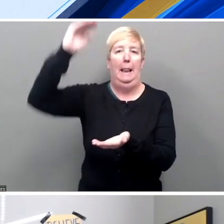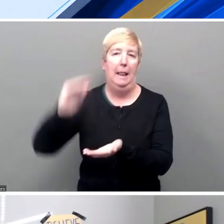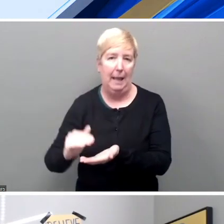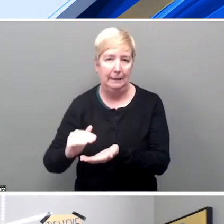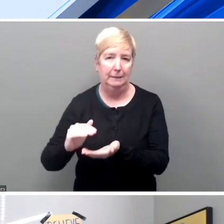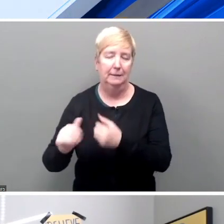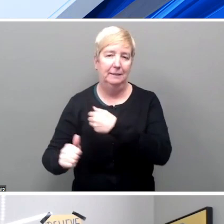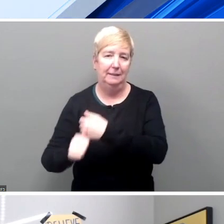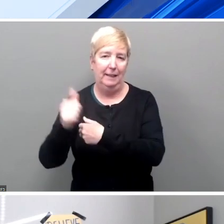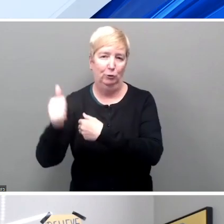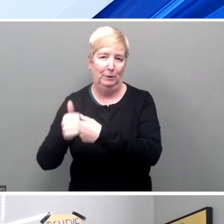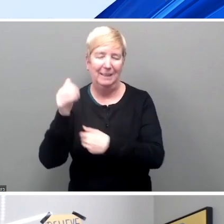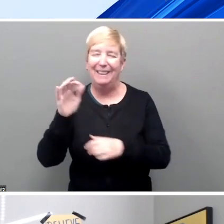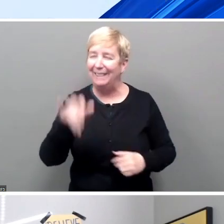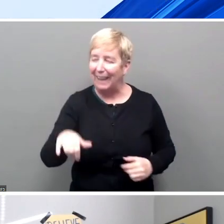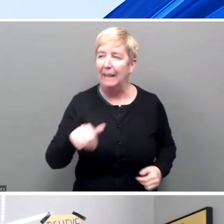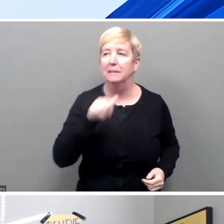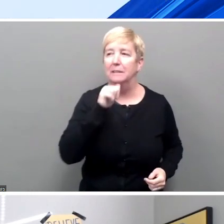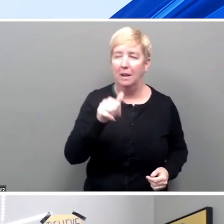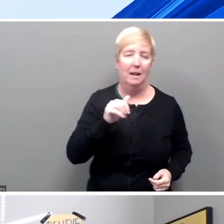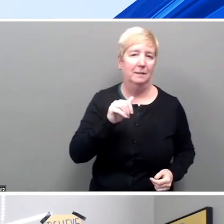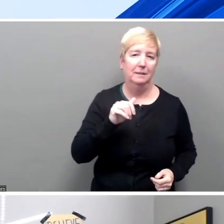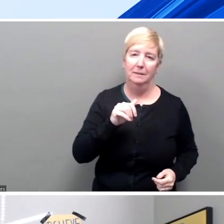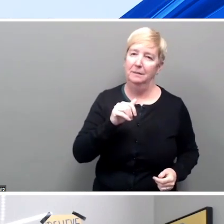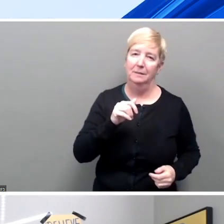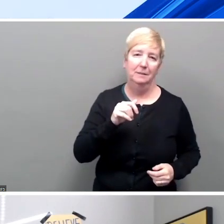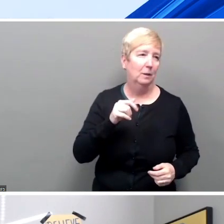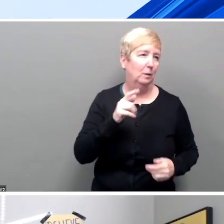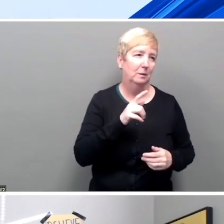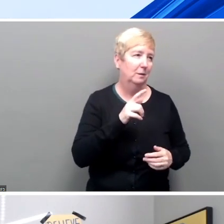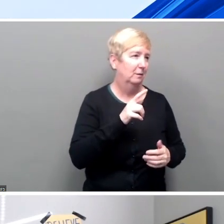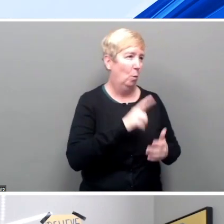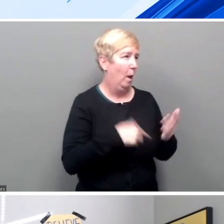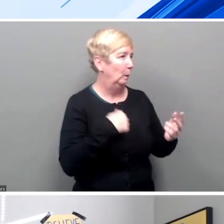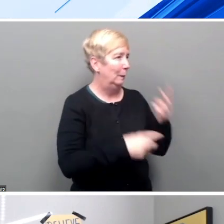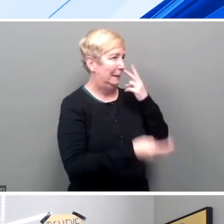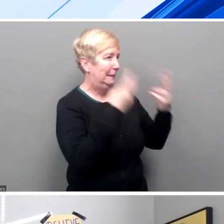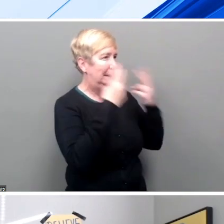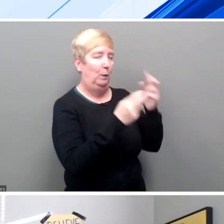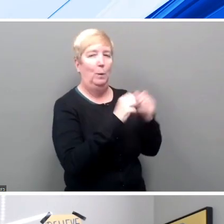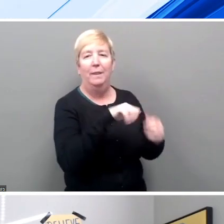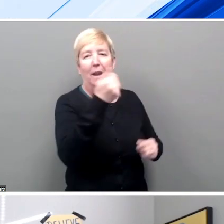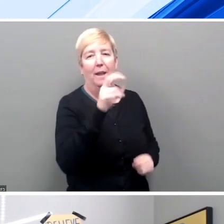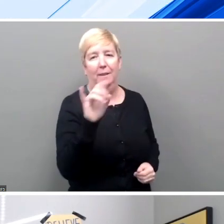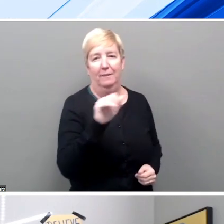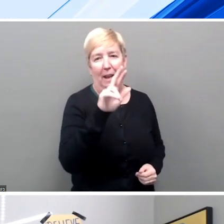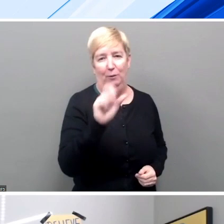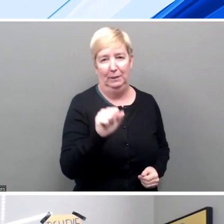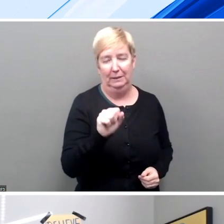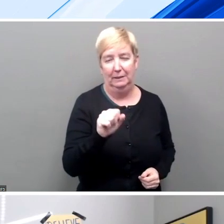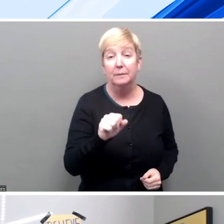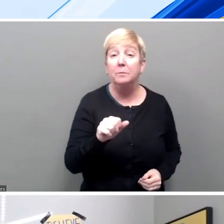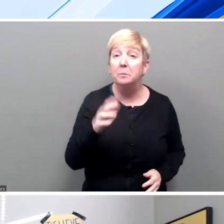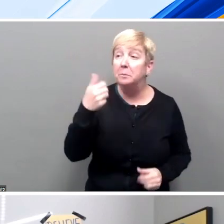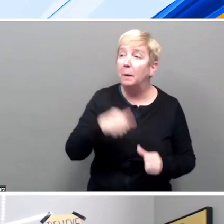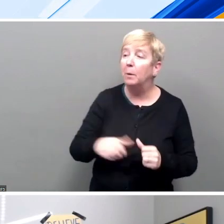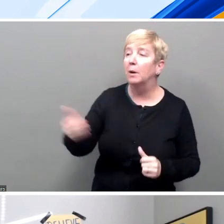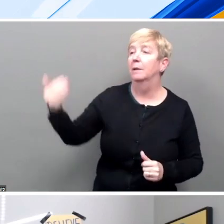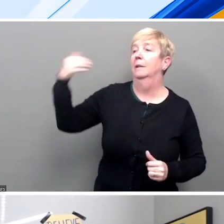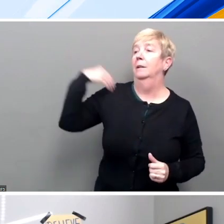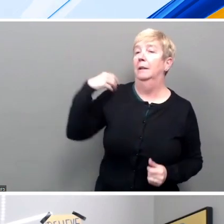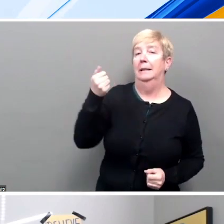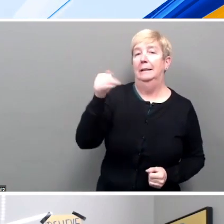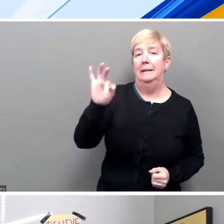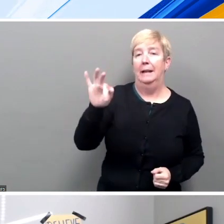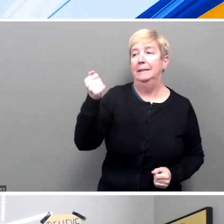necessarily the experience of other viruses. And the previous influenza pandemic of